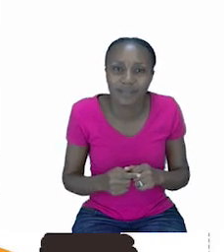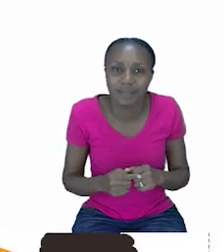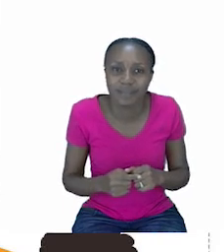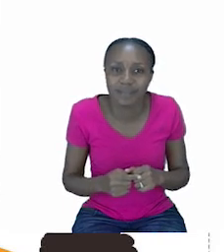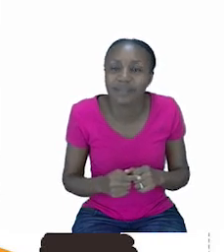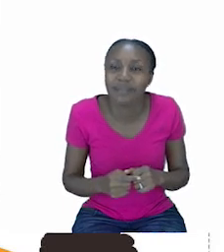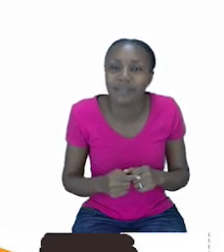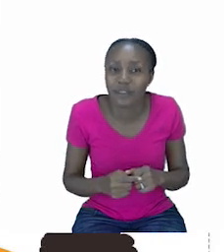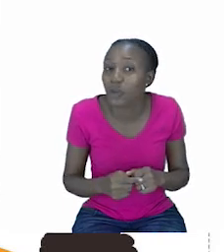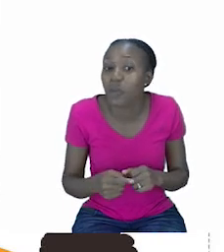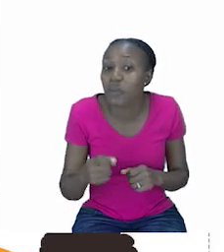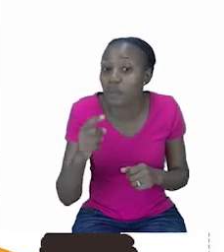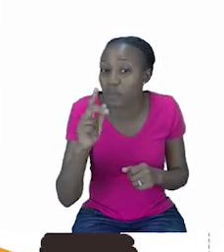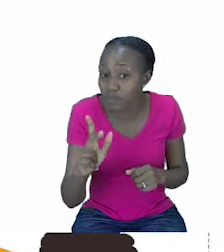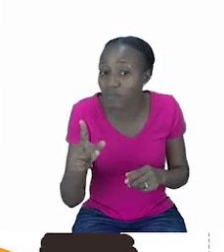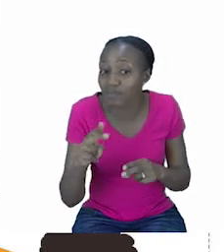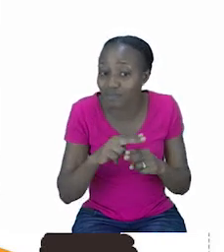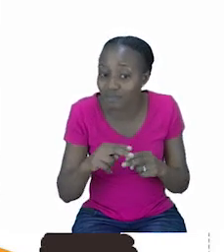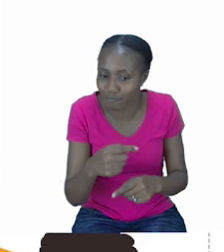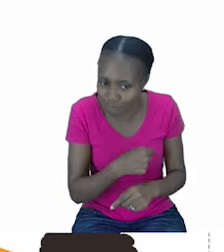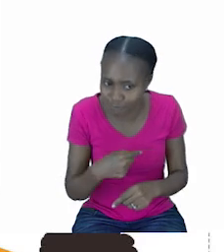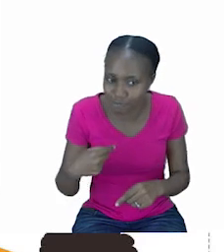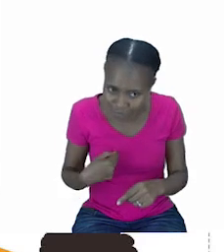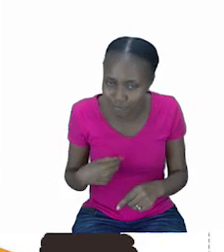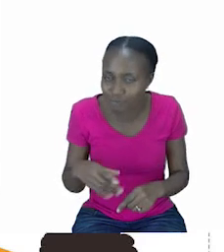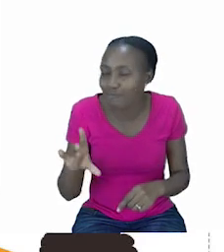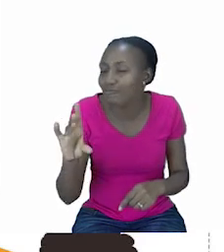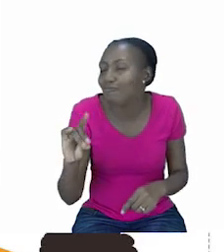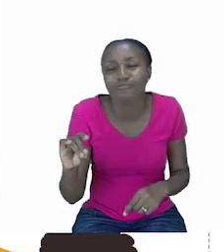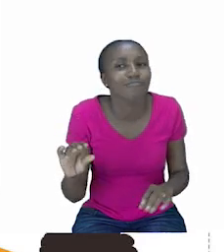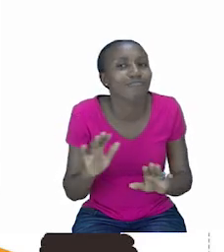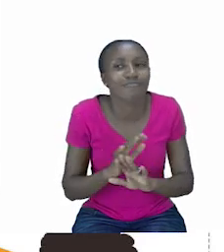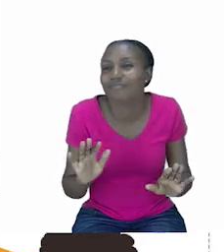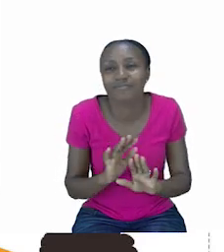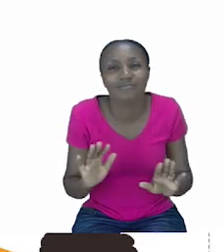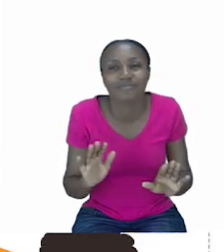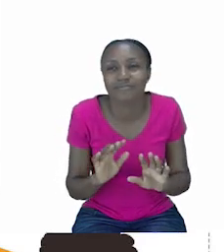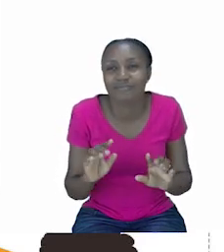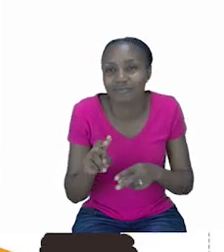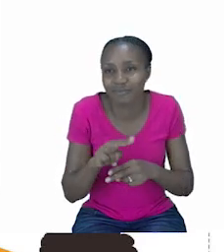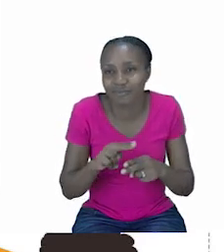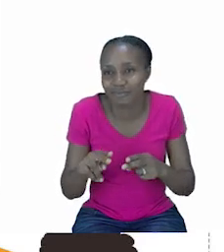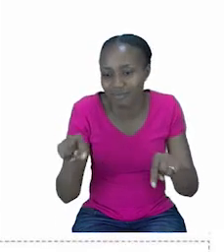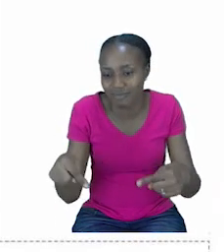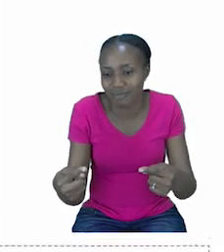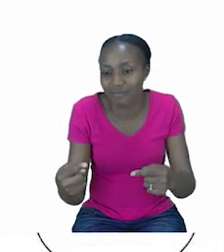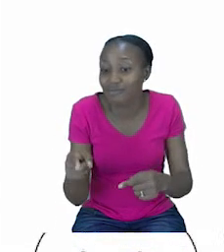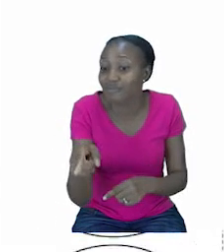for animals, when we are talking about pronouns. Very good. Let's go back to the